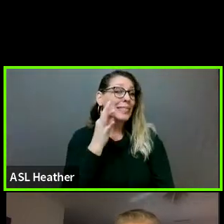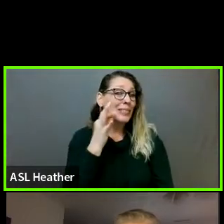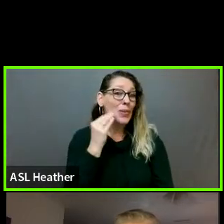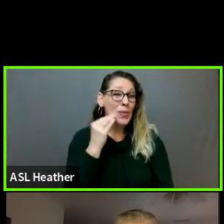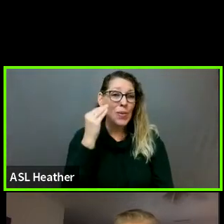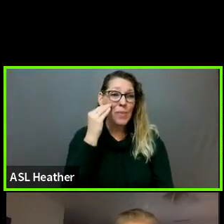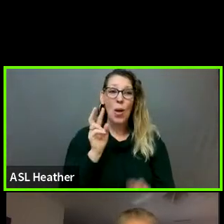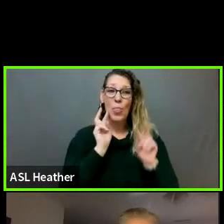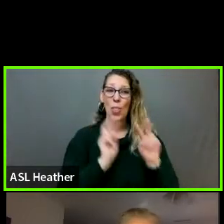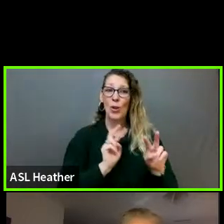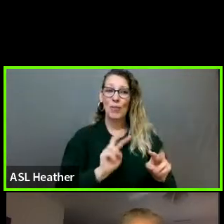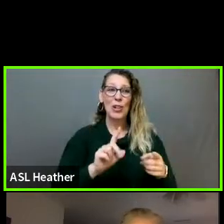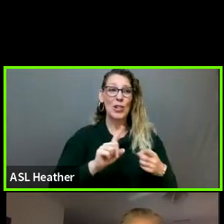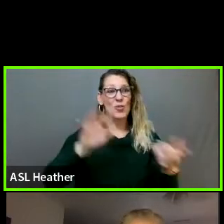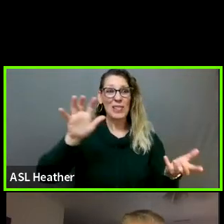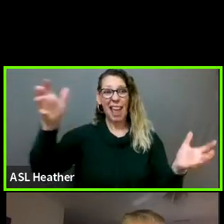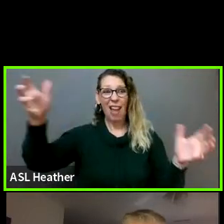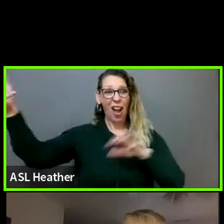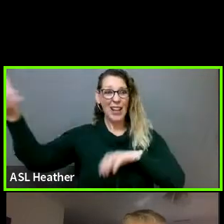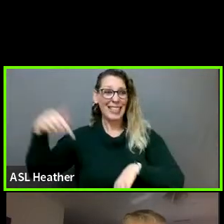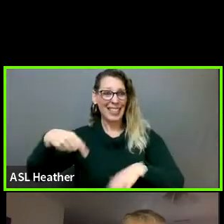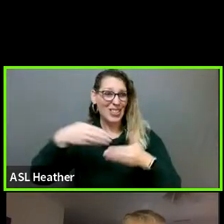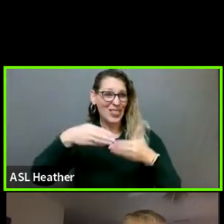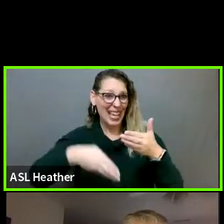looking forward to chaos this week.